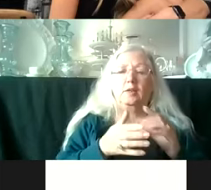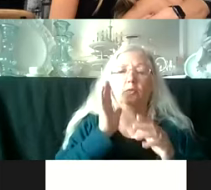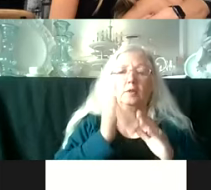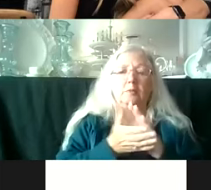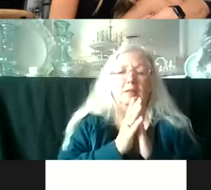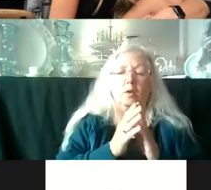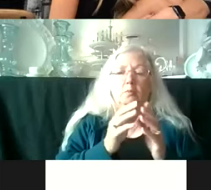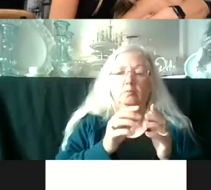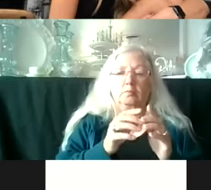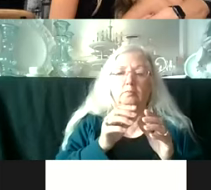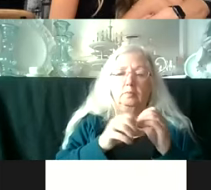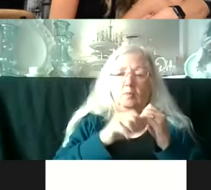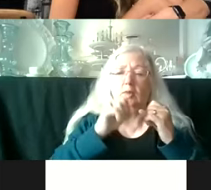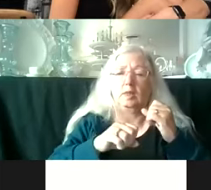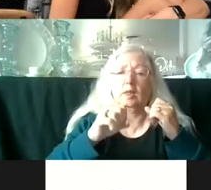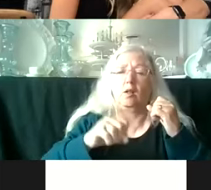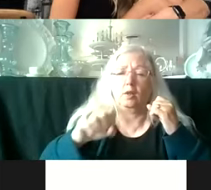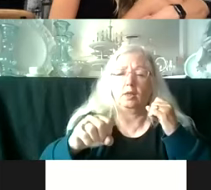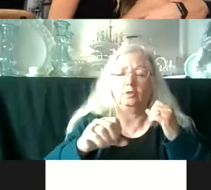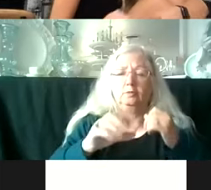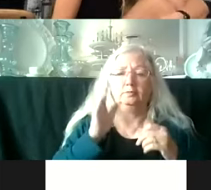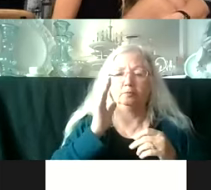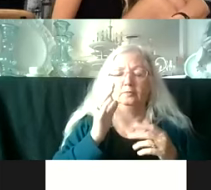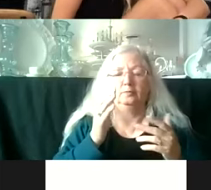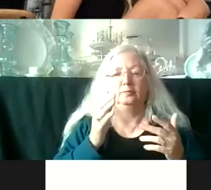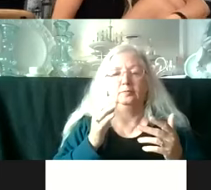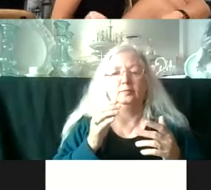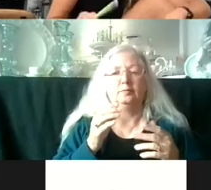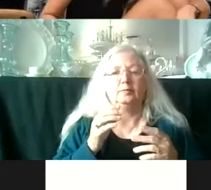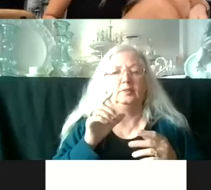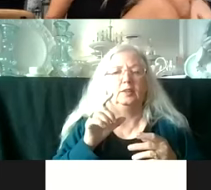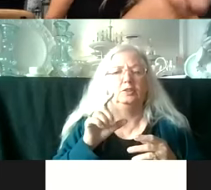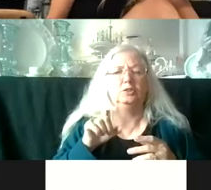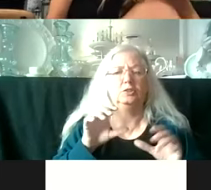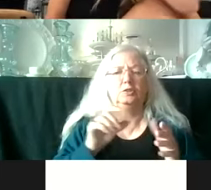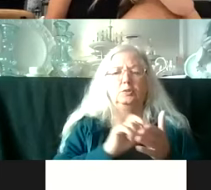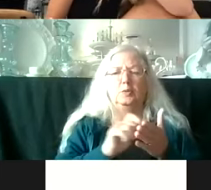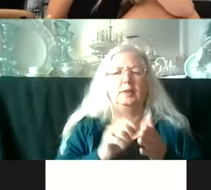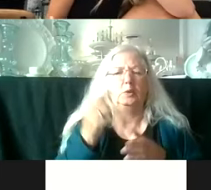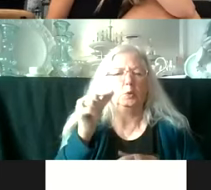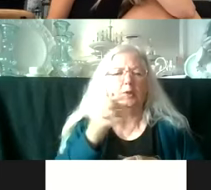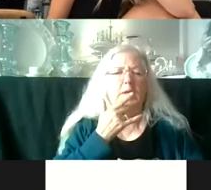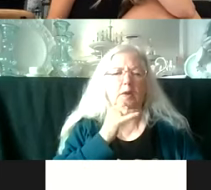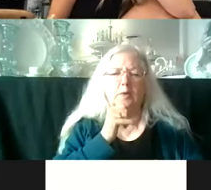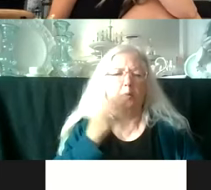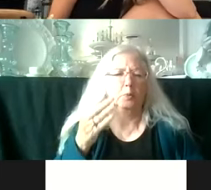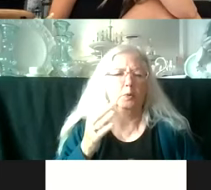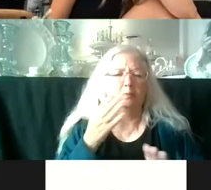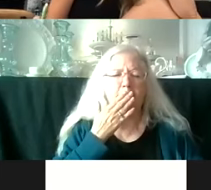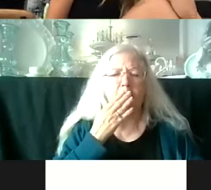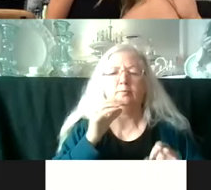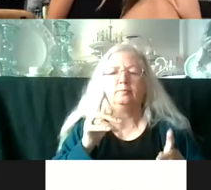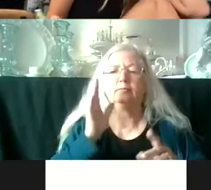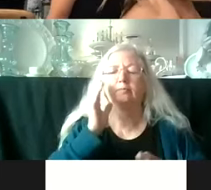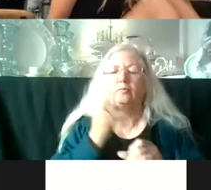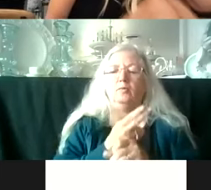we are using this, I shouldn't have been blue, that should have been green, I don't know why that changed. We are